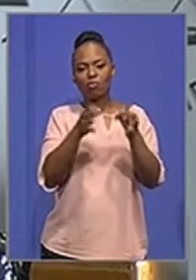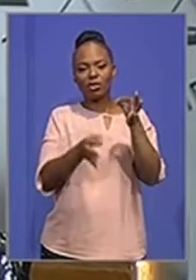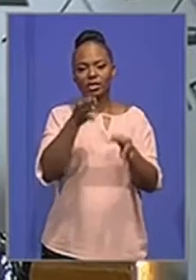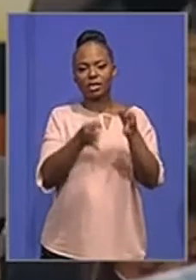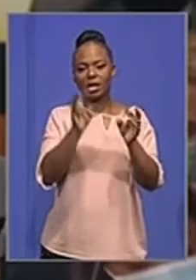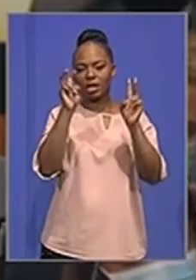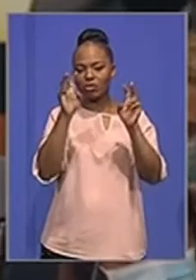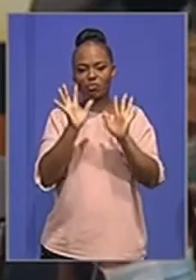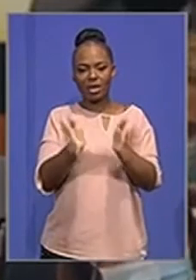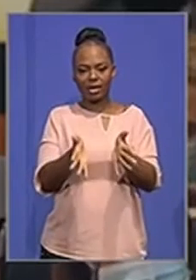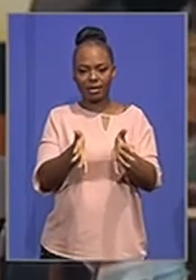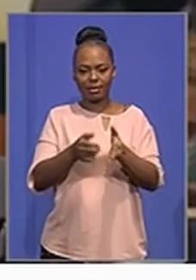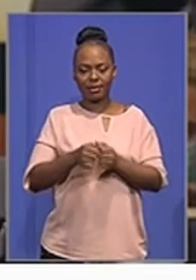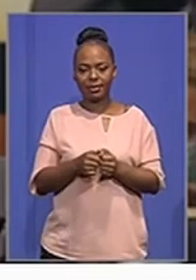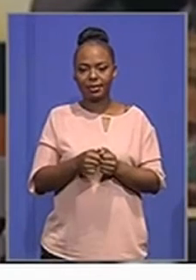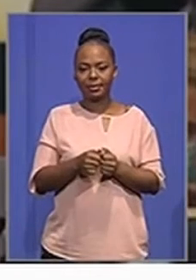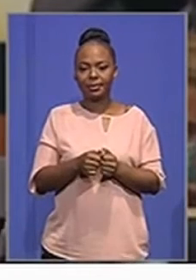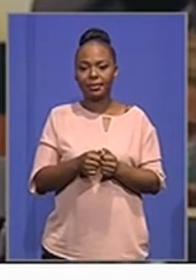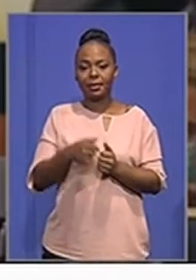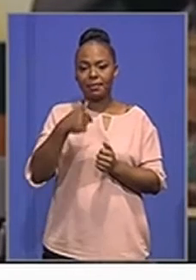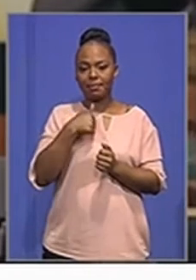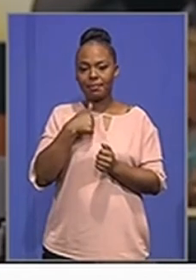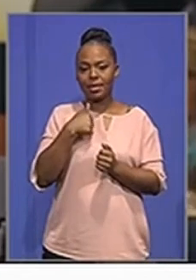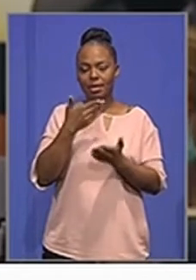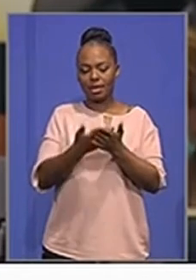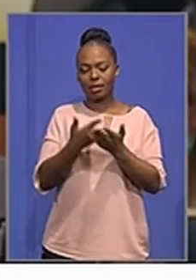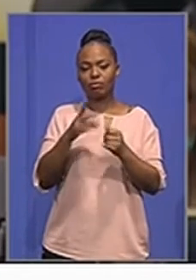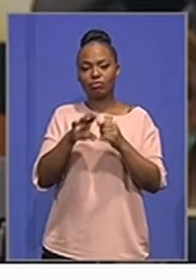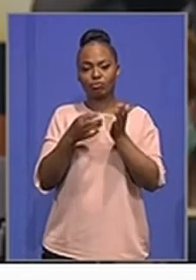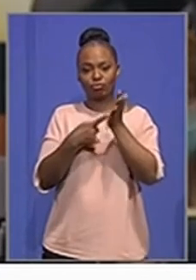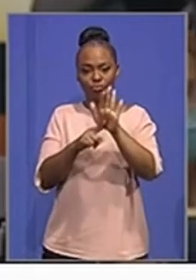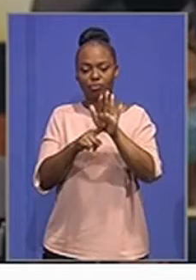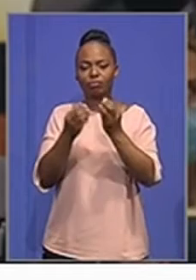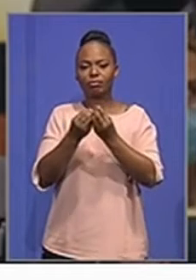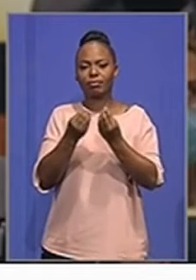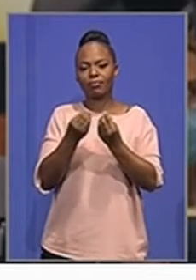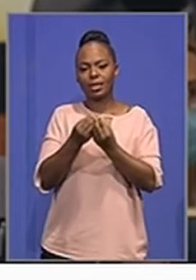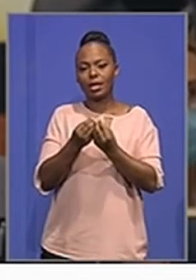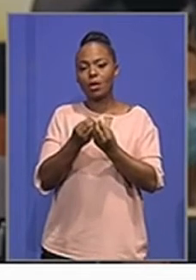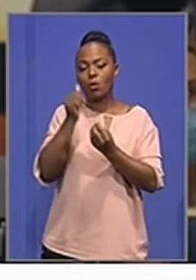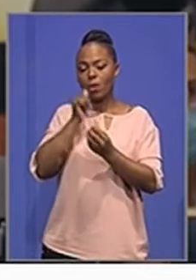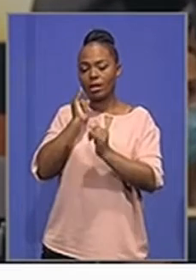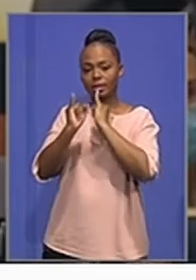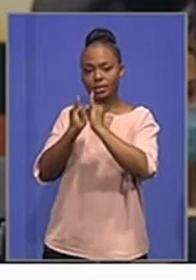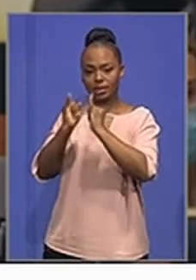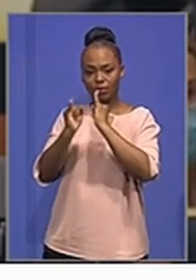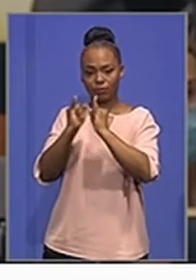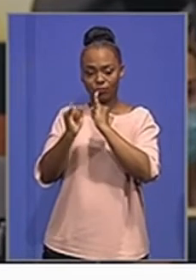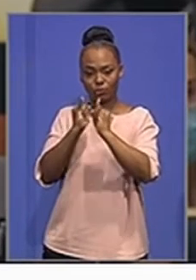dipolotiki. What I could gather from one of the implicated individuals during an interview was